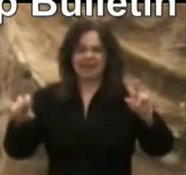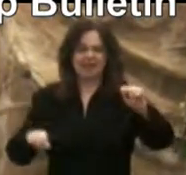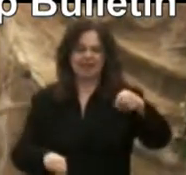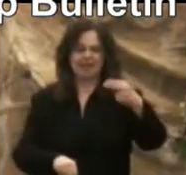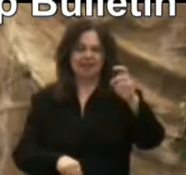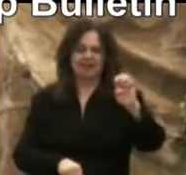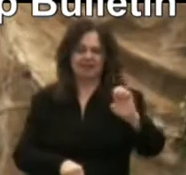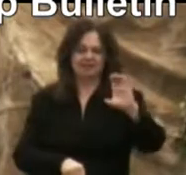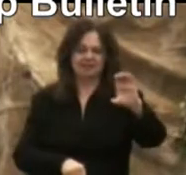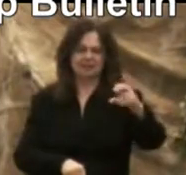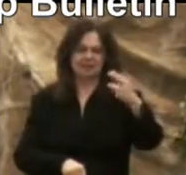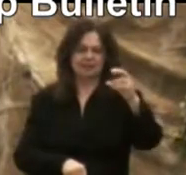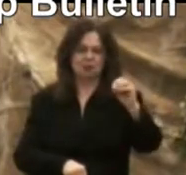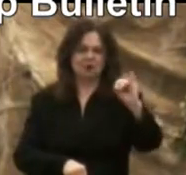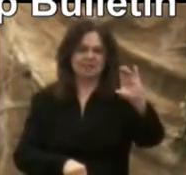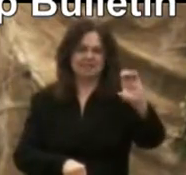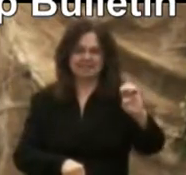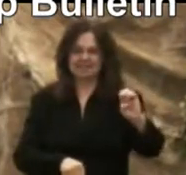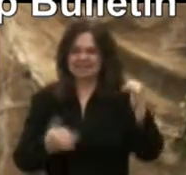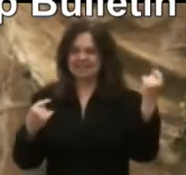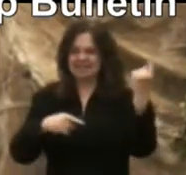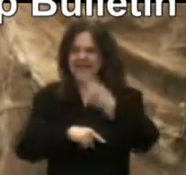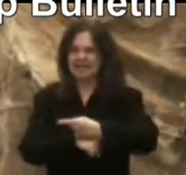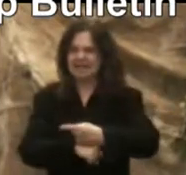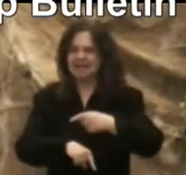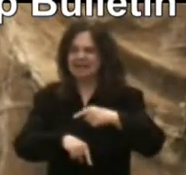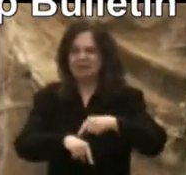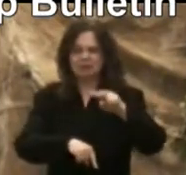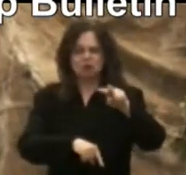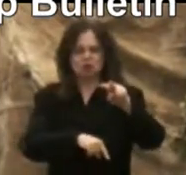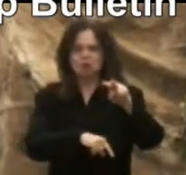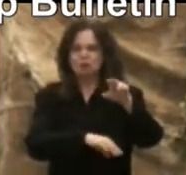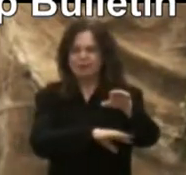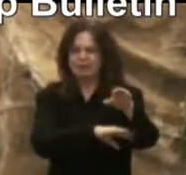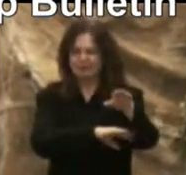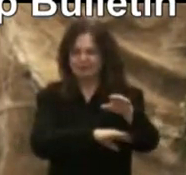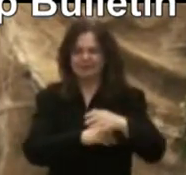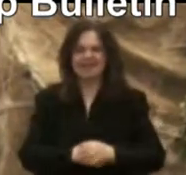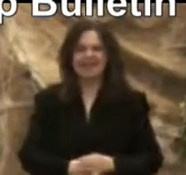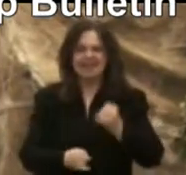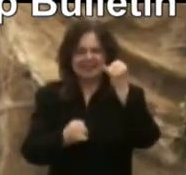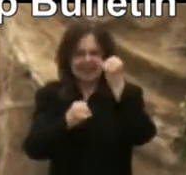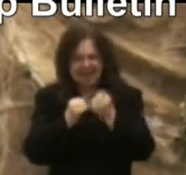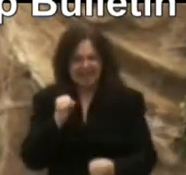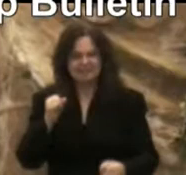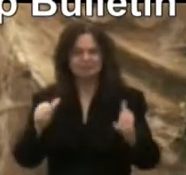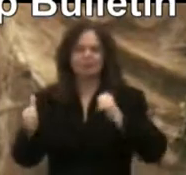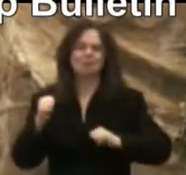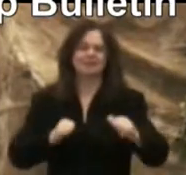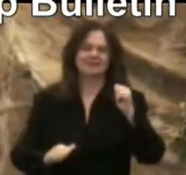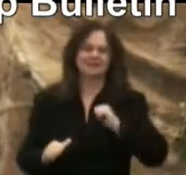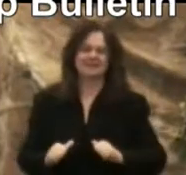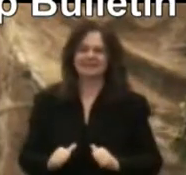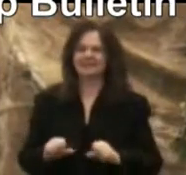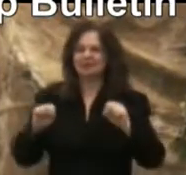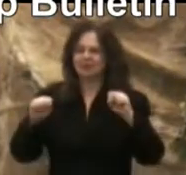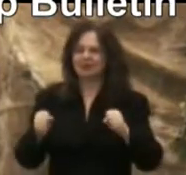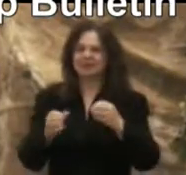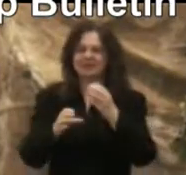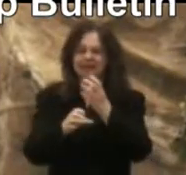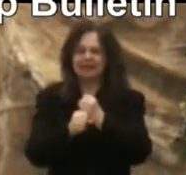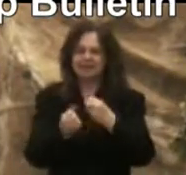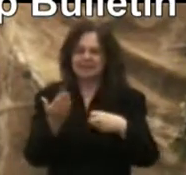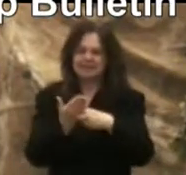right here on this stage today at 2 p.m. is the last performance of six, and tickets are available in the